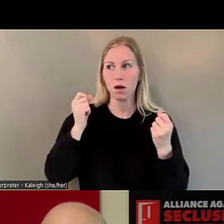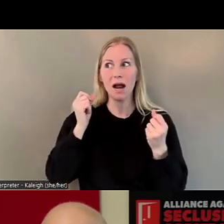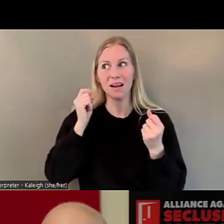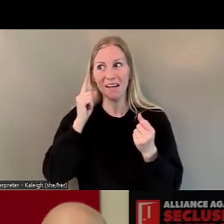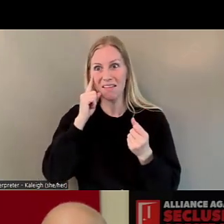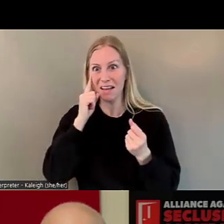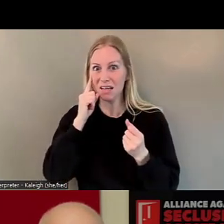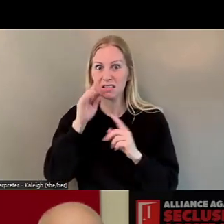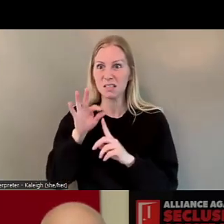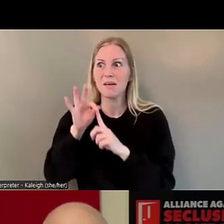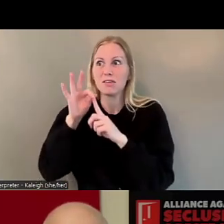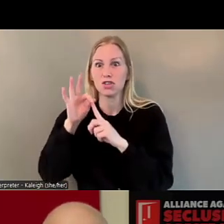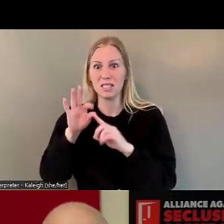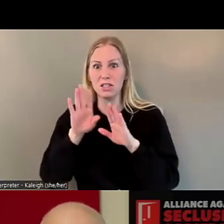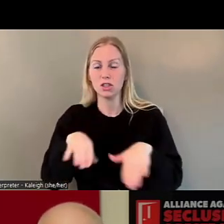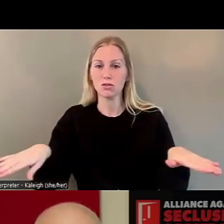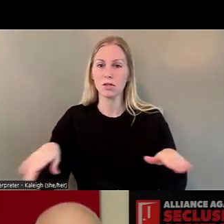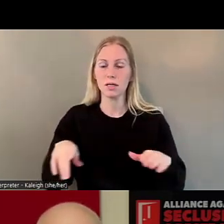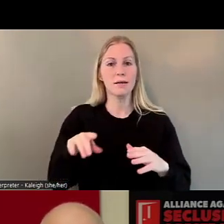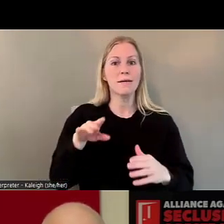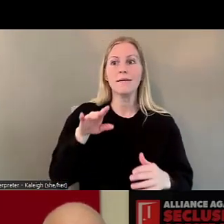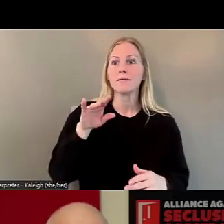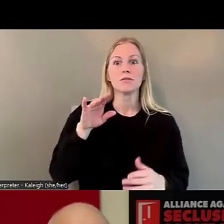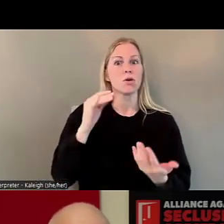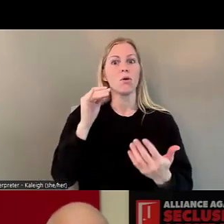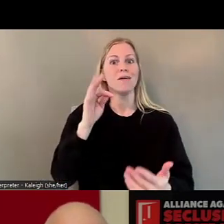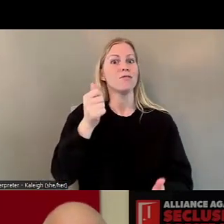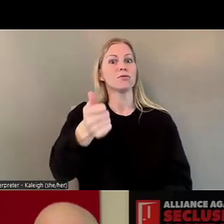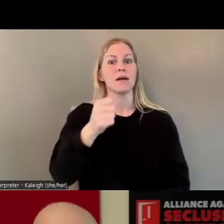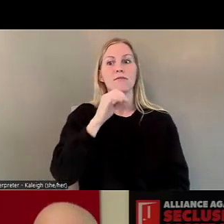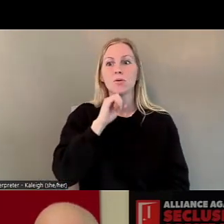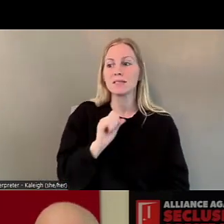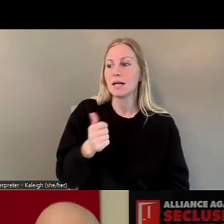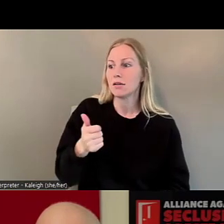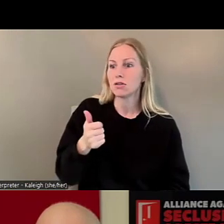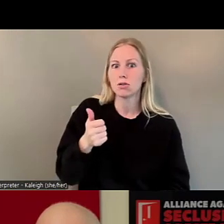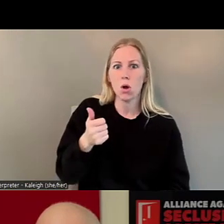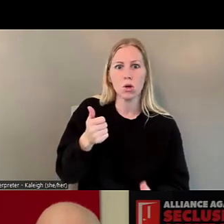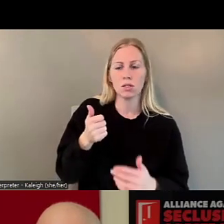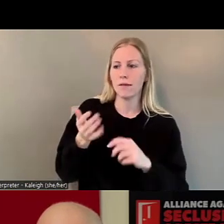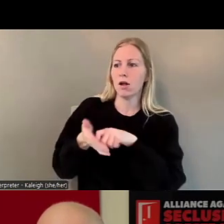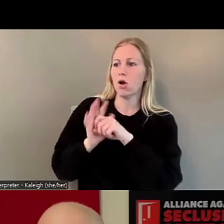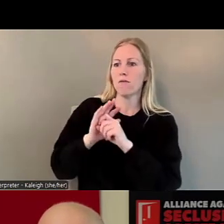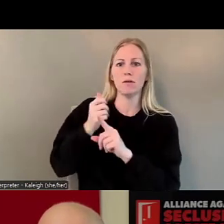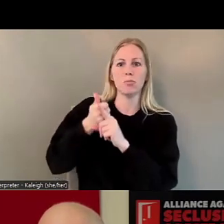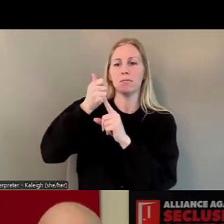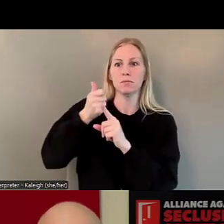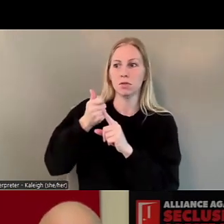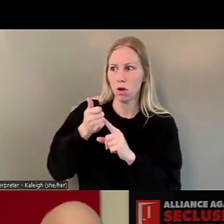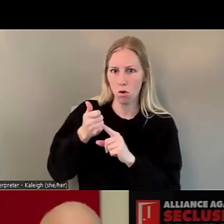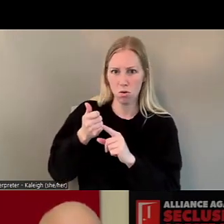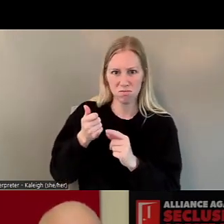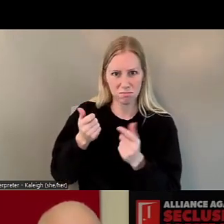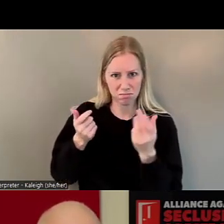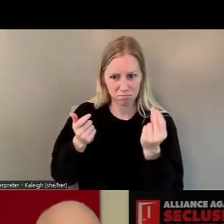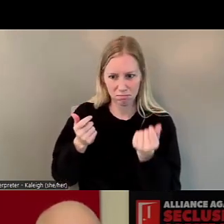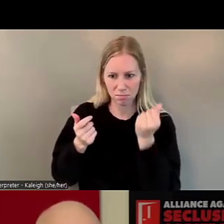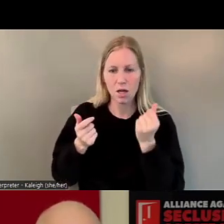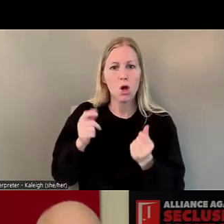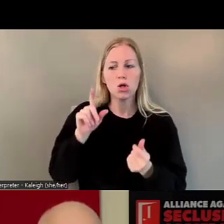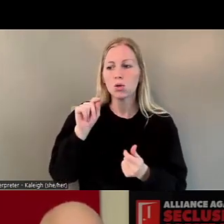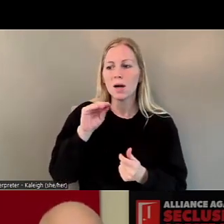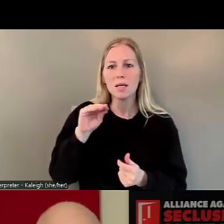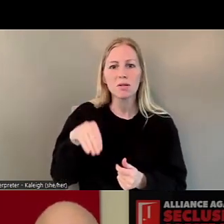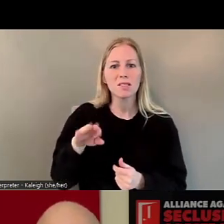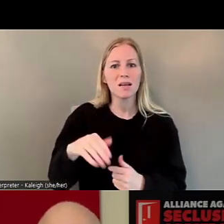children. If you were 10 years old when the pandemic hit, suddenly 20% of your life was a world that was unsafe, a world that you weren't even allowed to